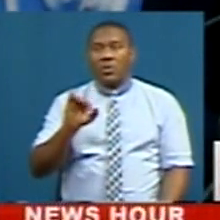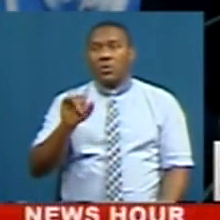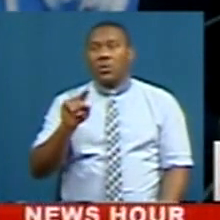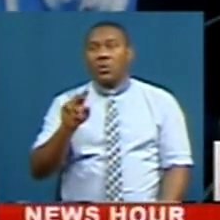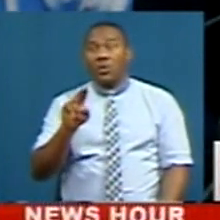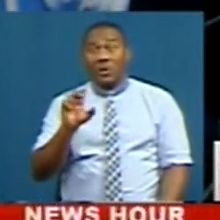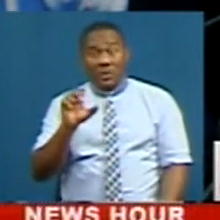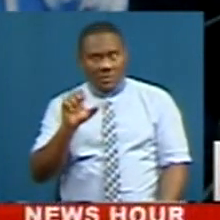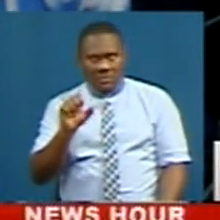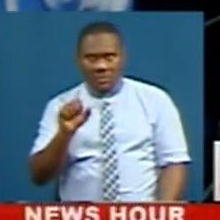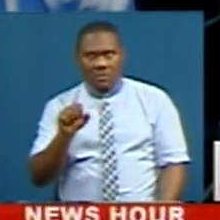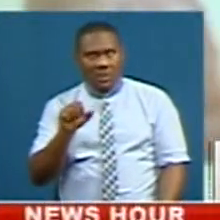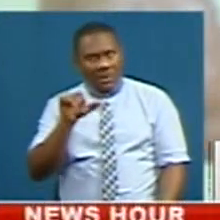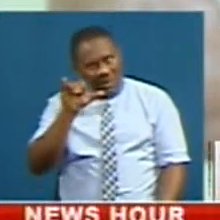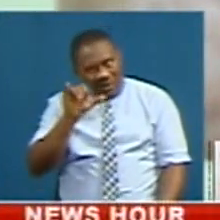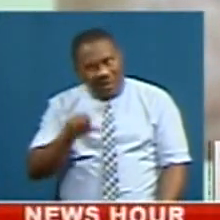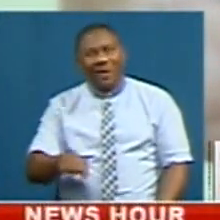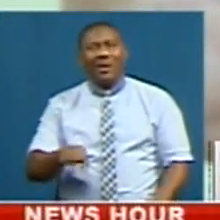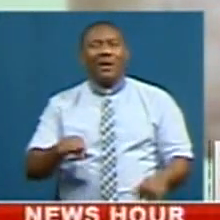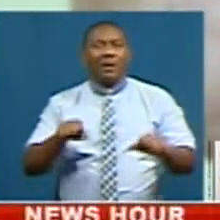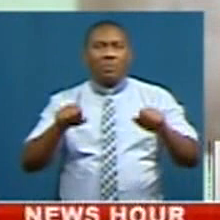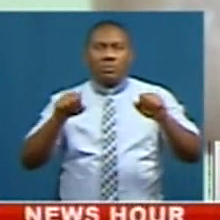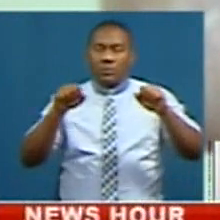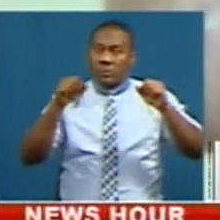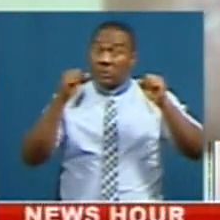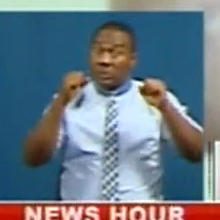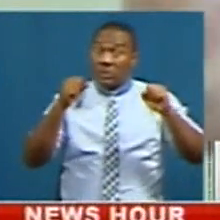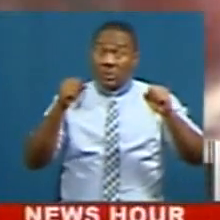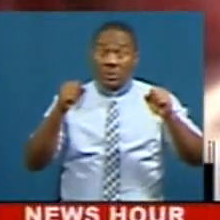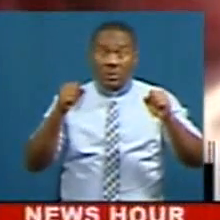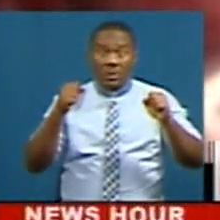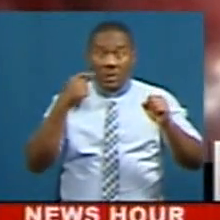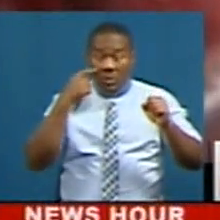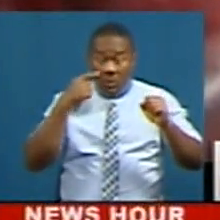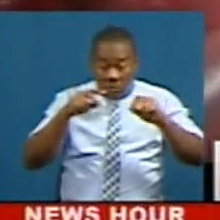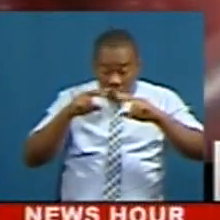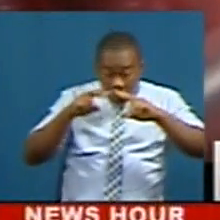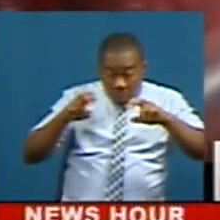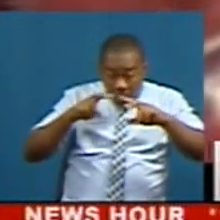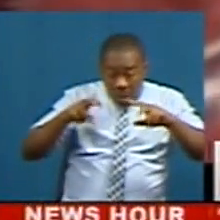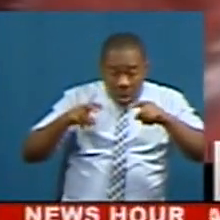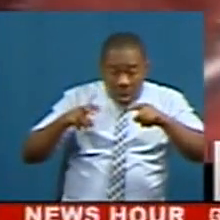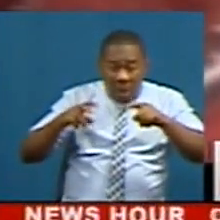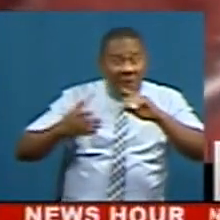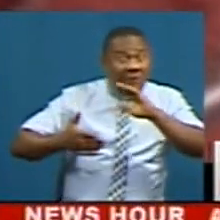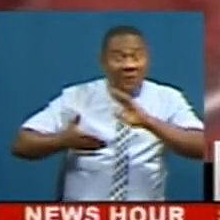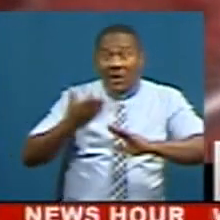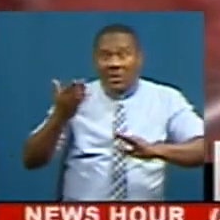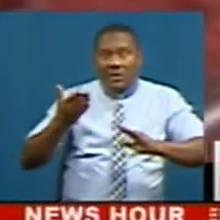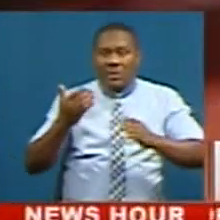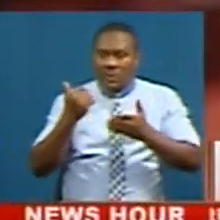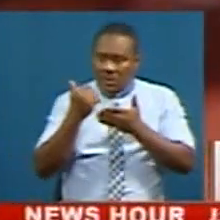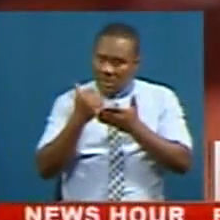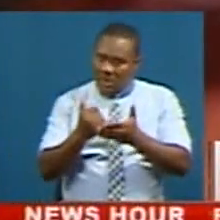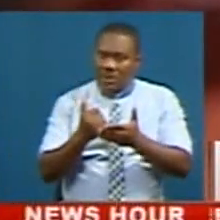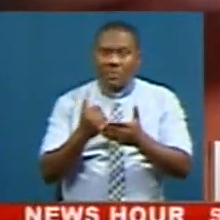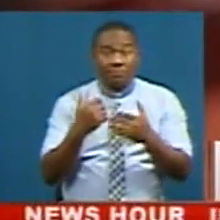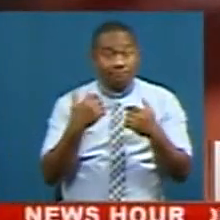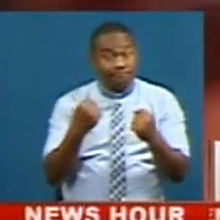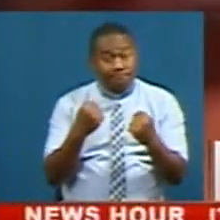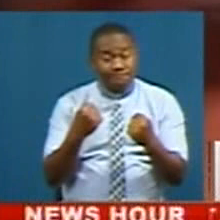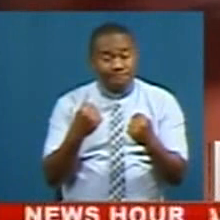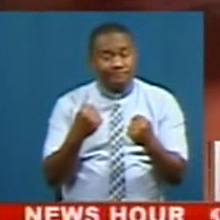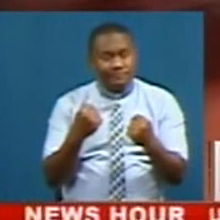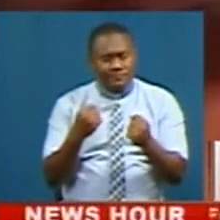its chronic nature. An early diagnosis, however, may result in better management. They concede